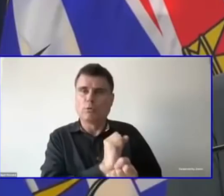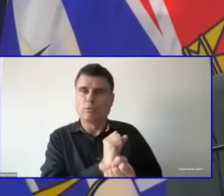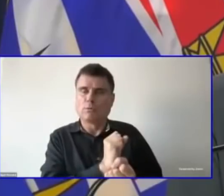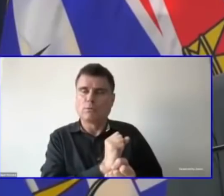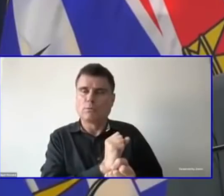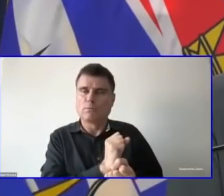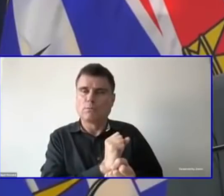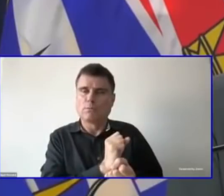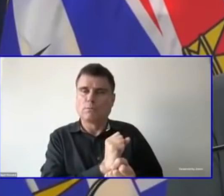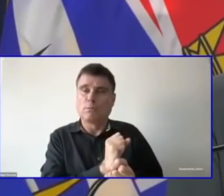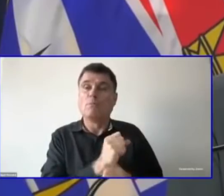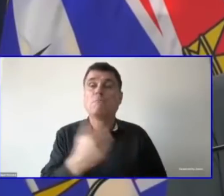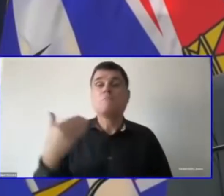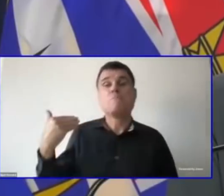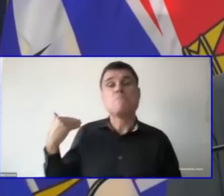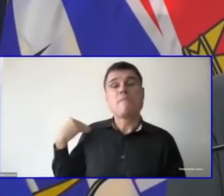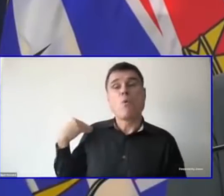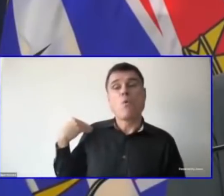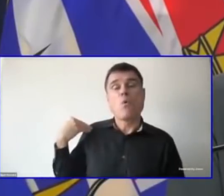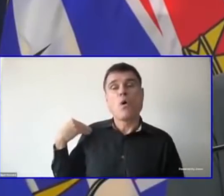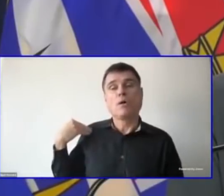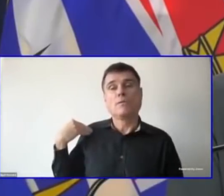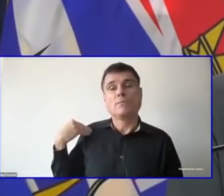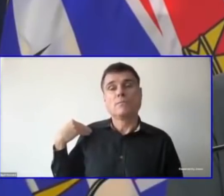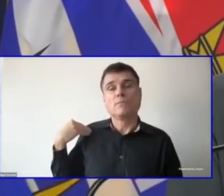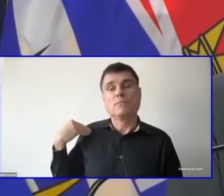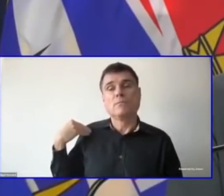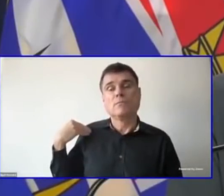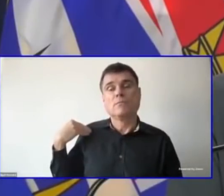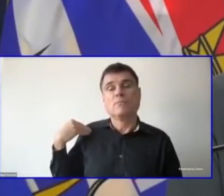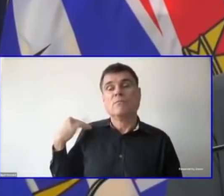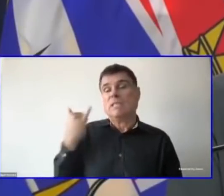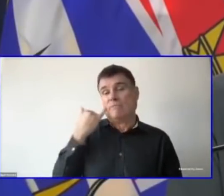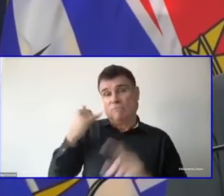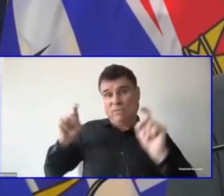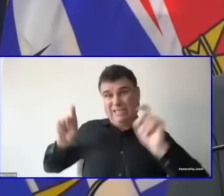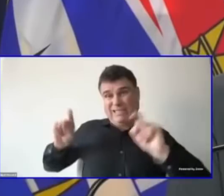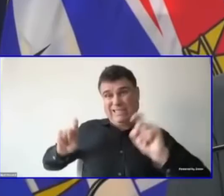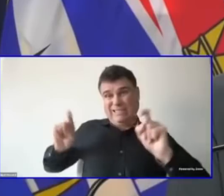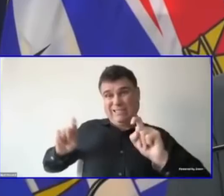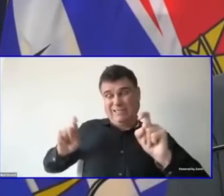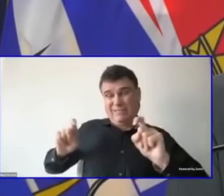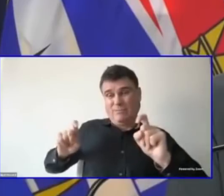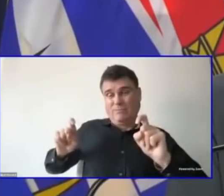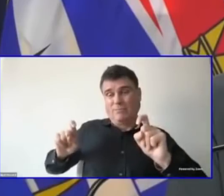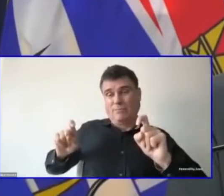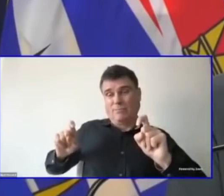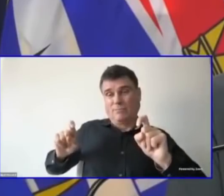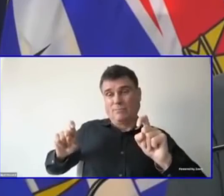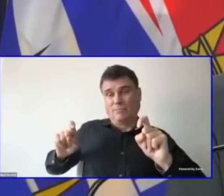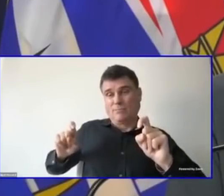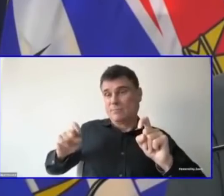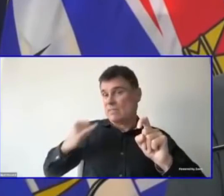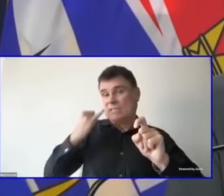prioritized to be notified. Those who were waiting longer to hear were negative. Is that happening now?